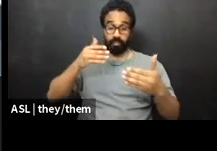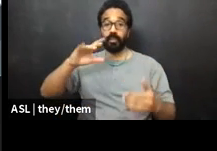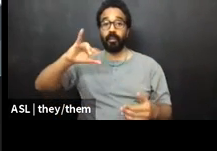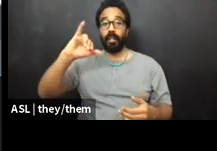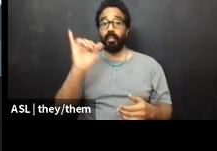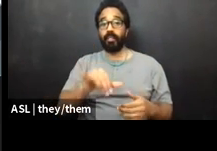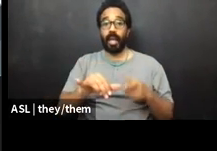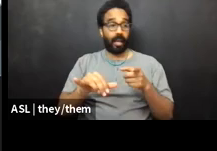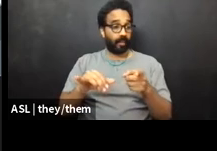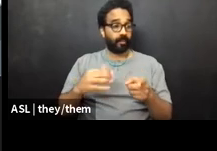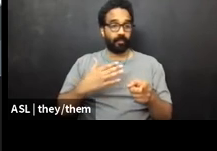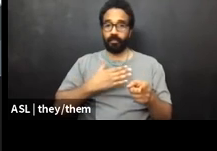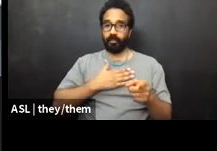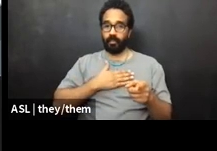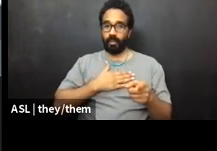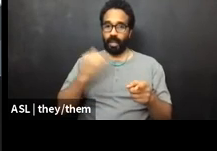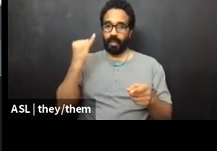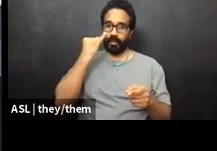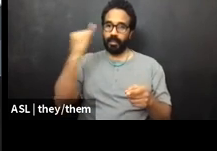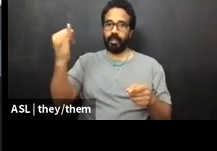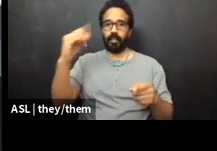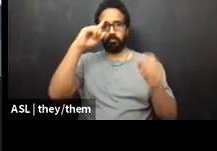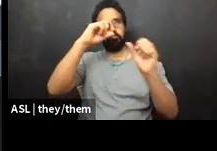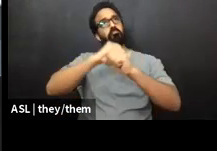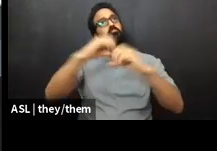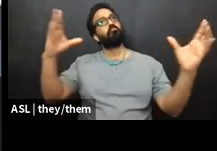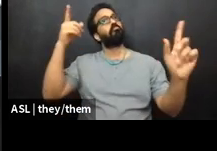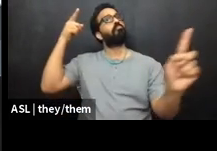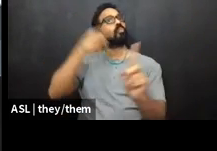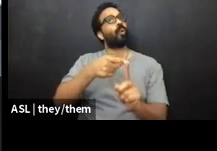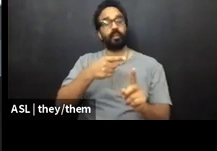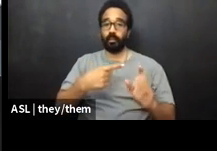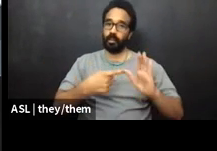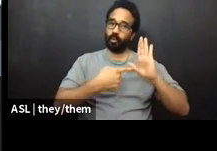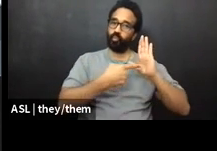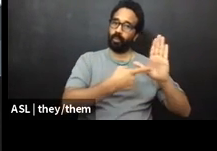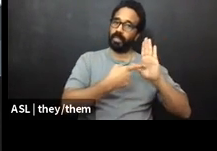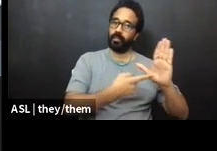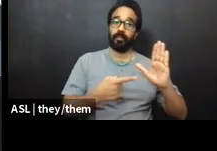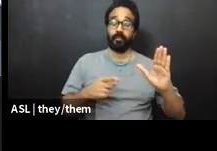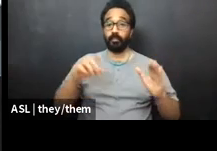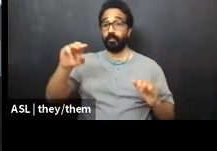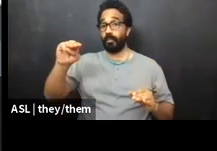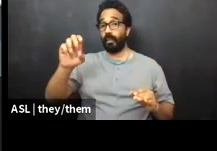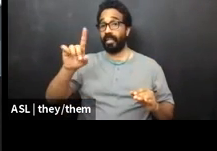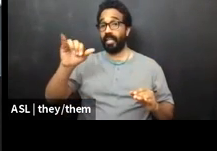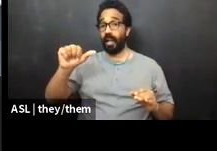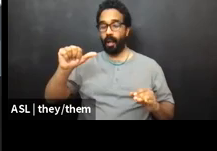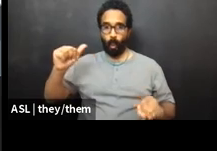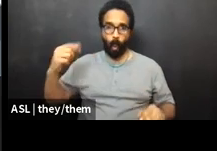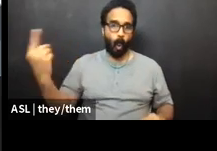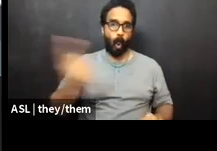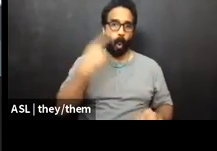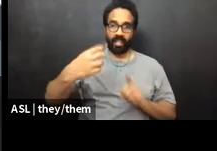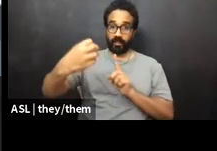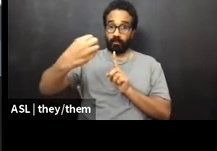using someone else's constructed message to just show that and represent an idea that media is always coming at us. This is the